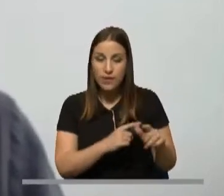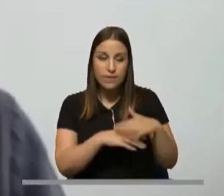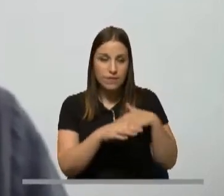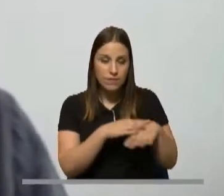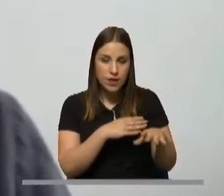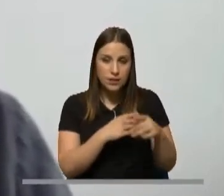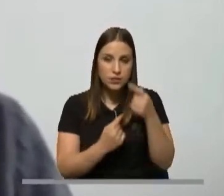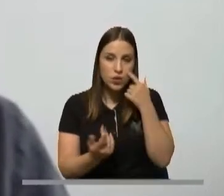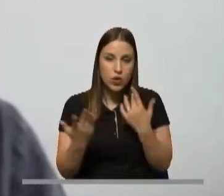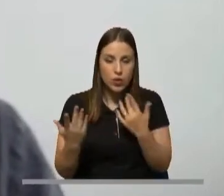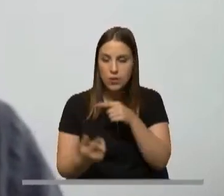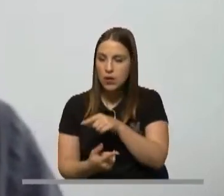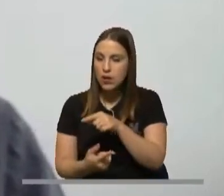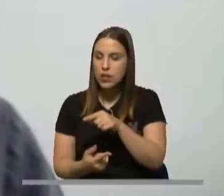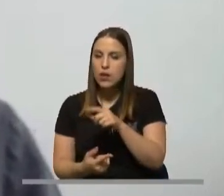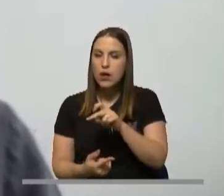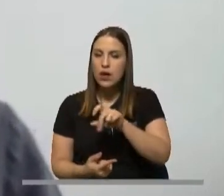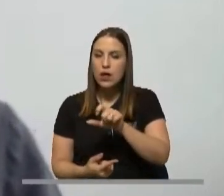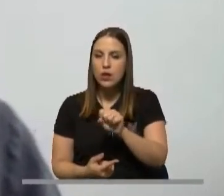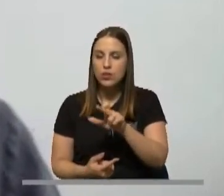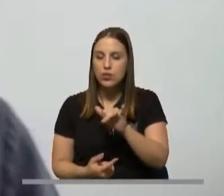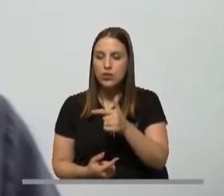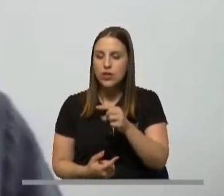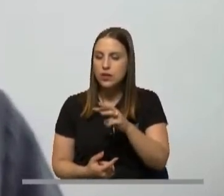how algorithmic decision-making works.